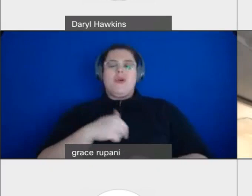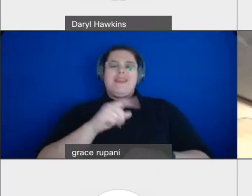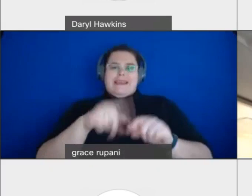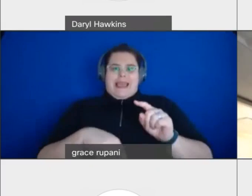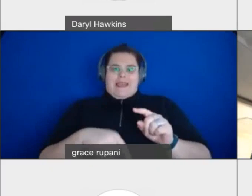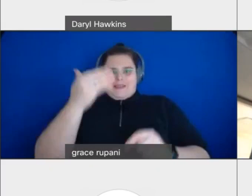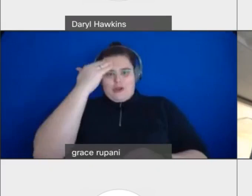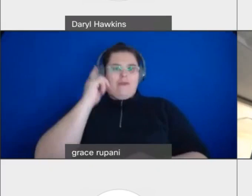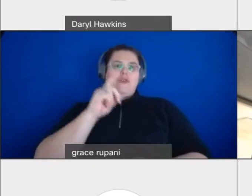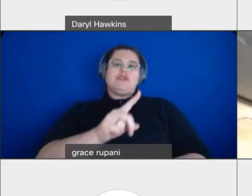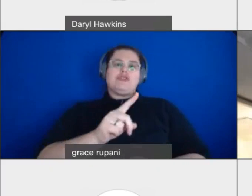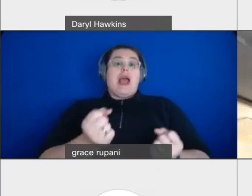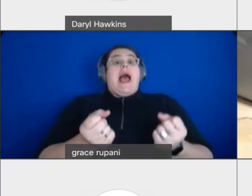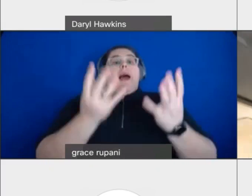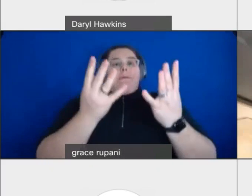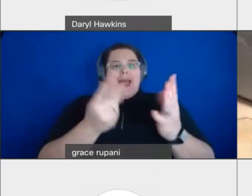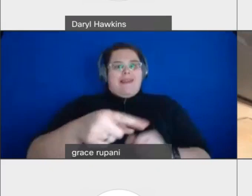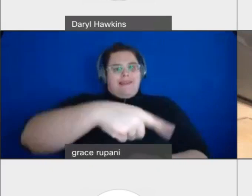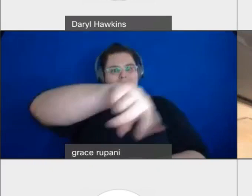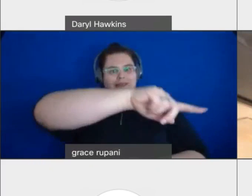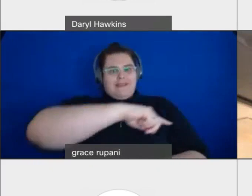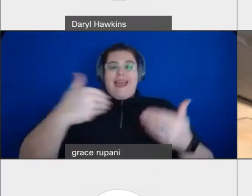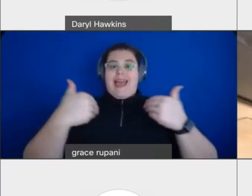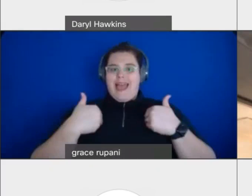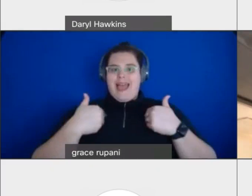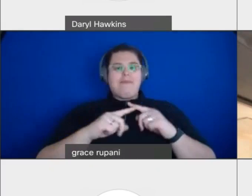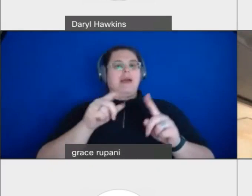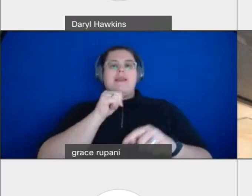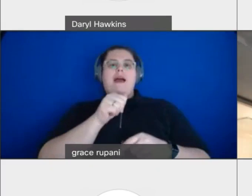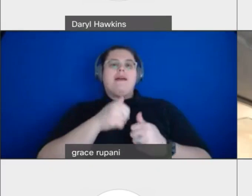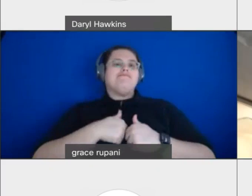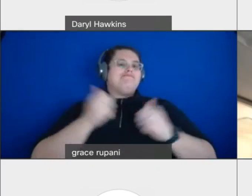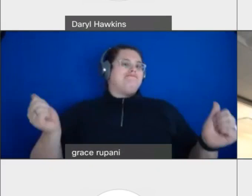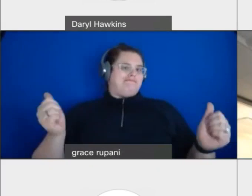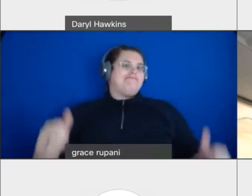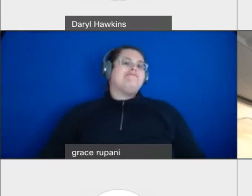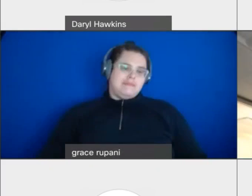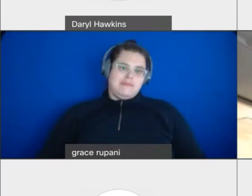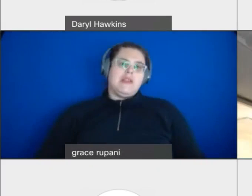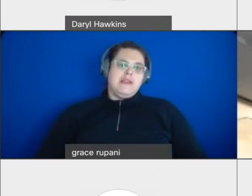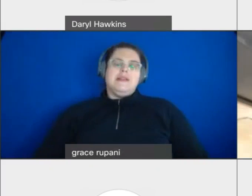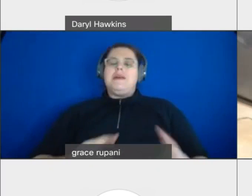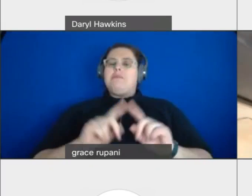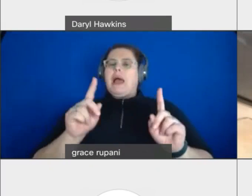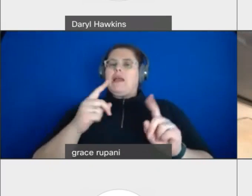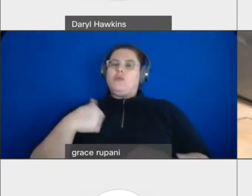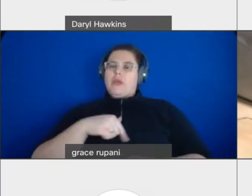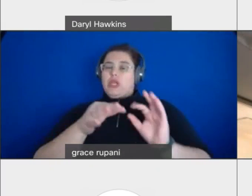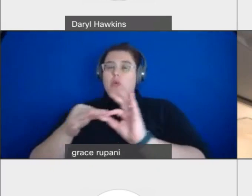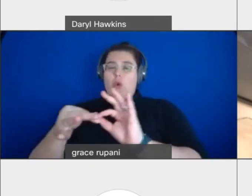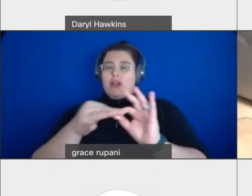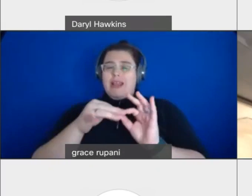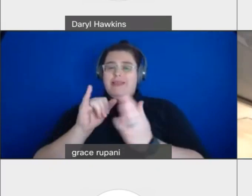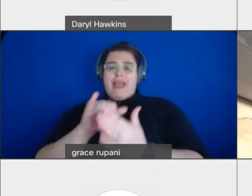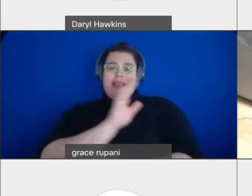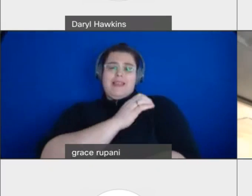vaccine to date. But because of that clinic and our coordinating it, I trust that number 320 because, as I